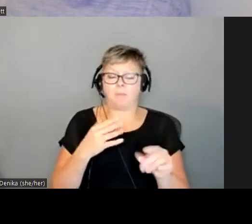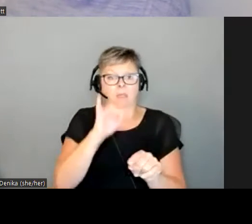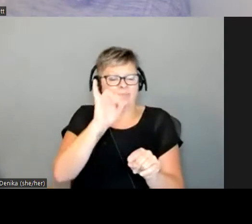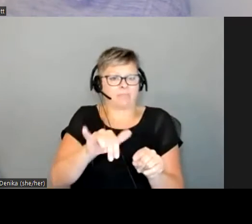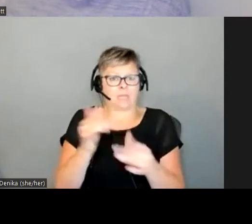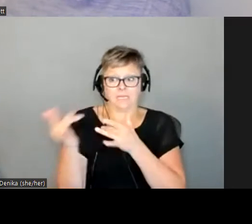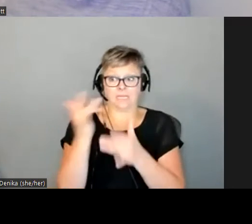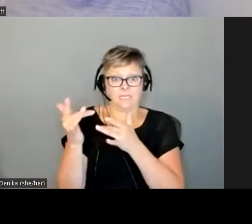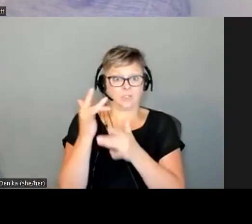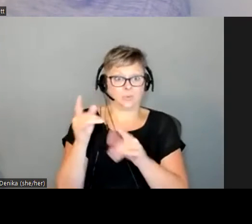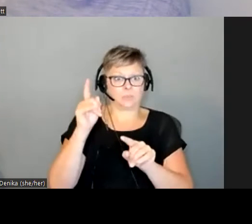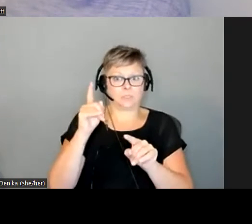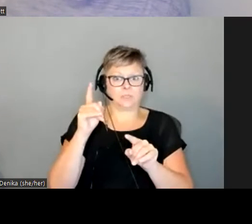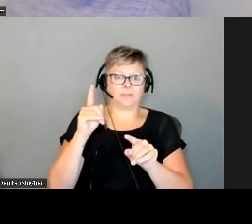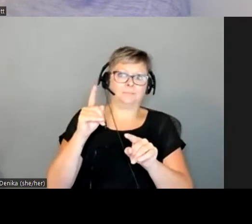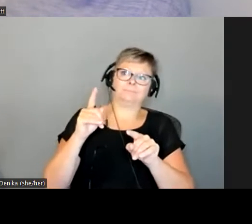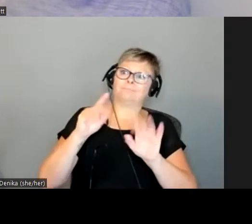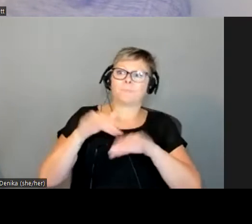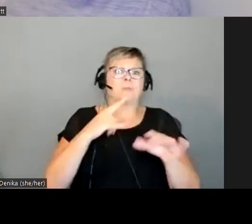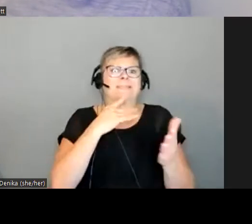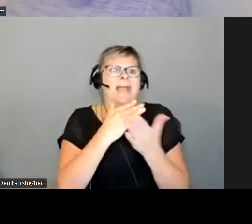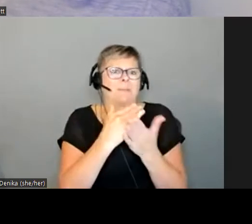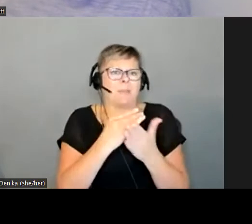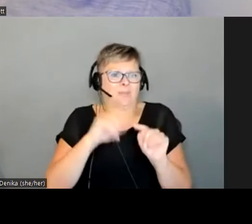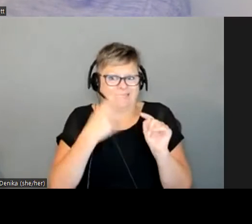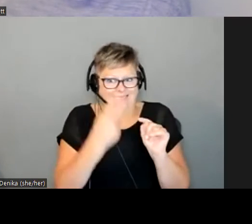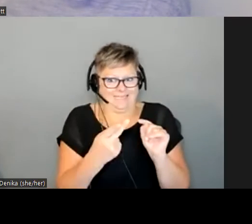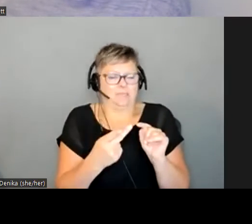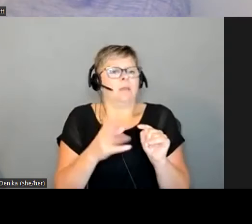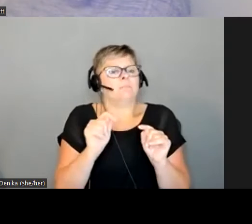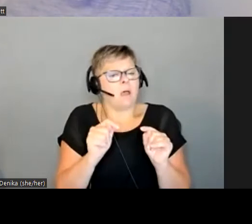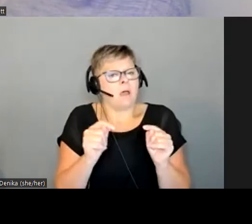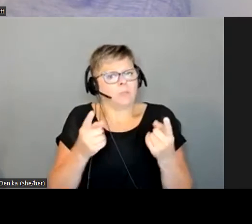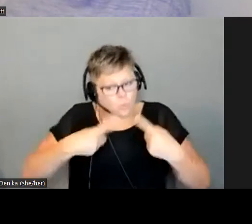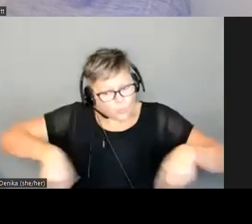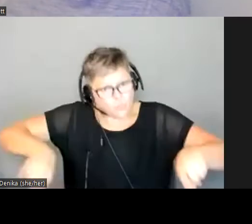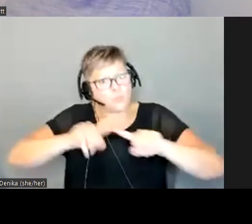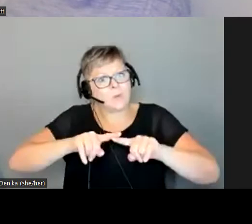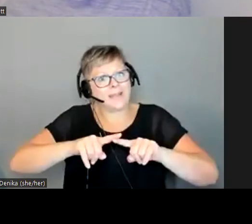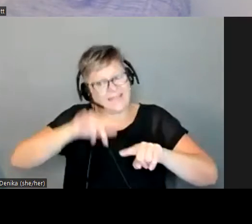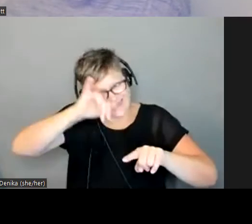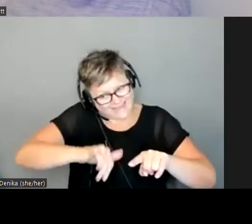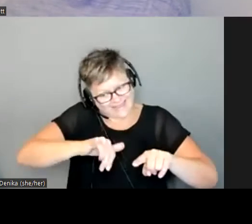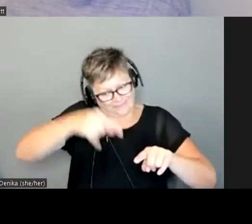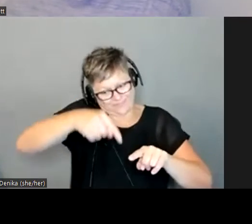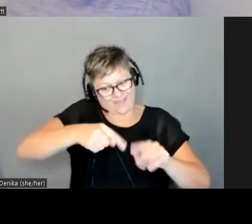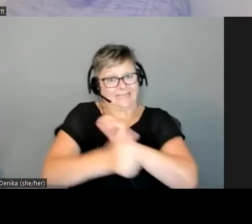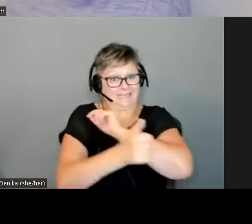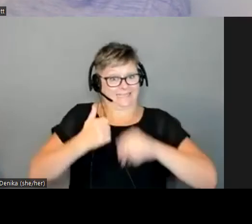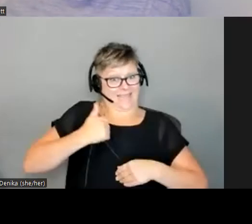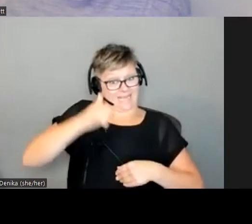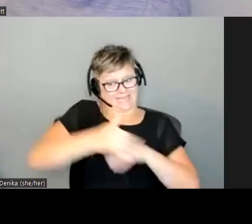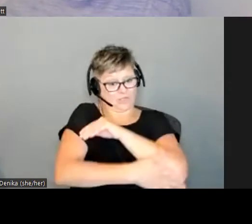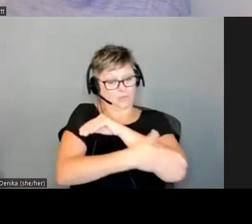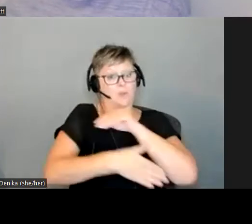in the forefront. So how can we better do that as a community, as a province, as a country, to ensure that the needs of older